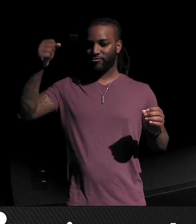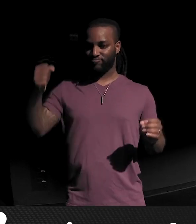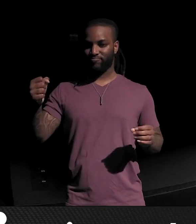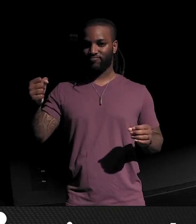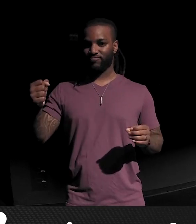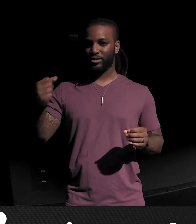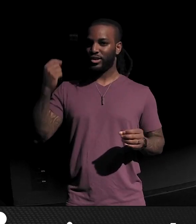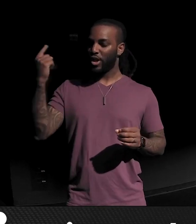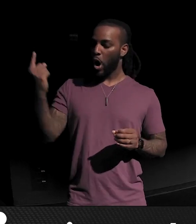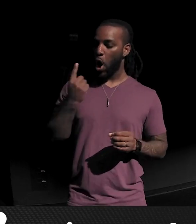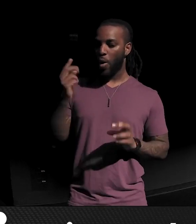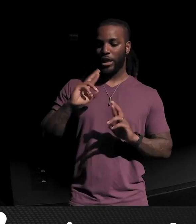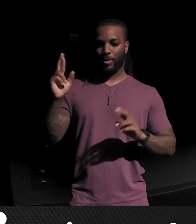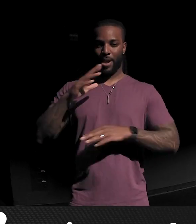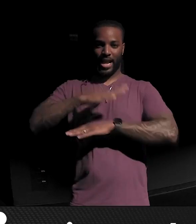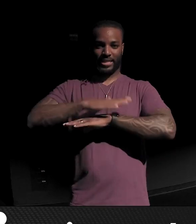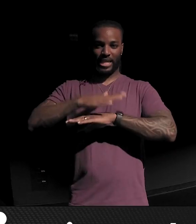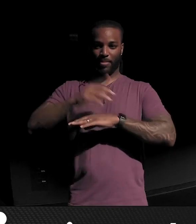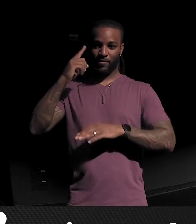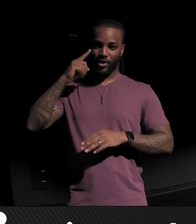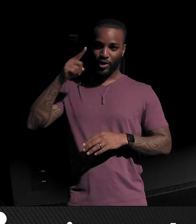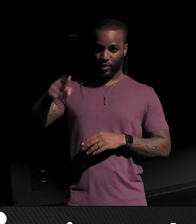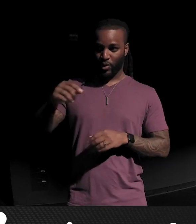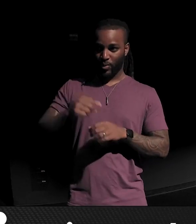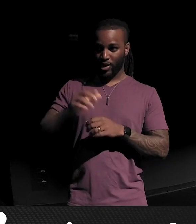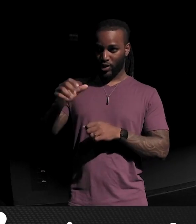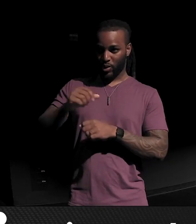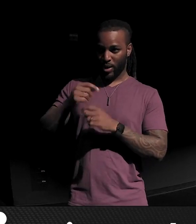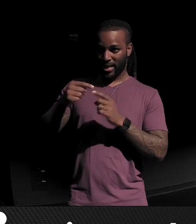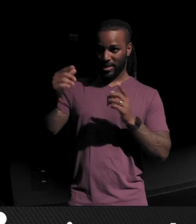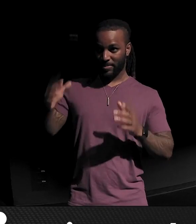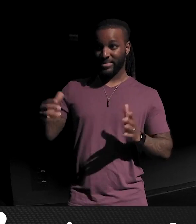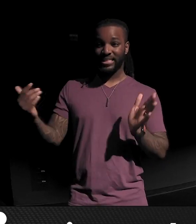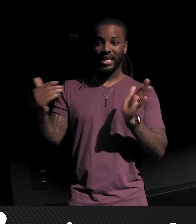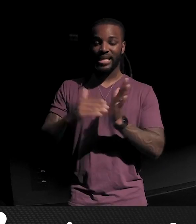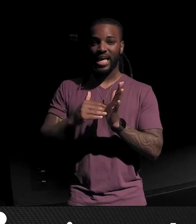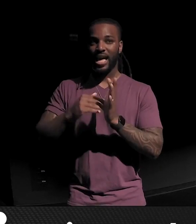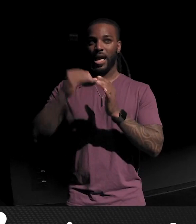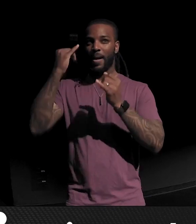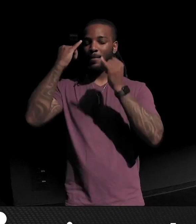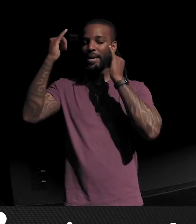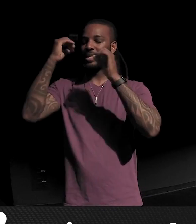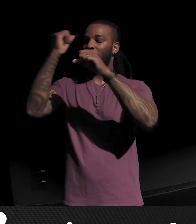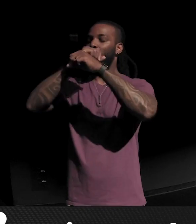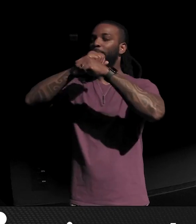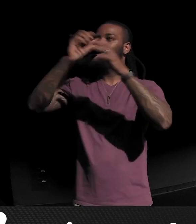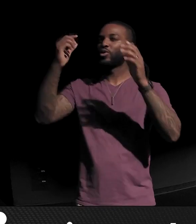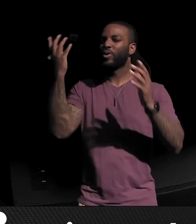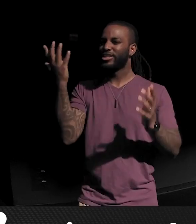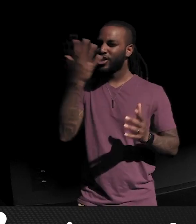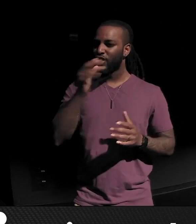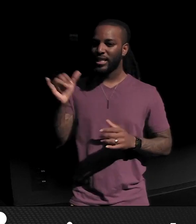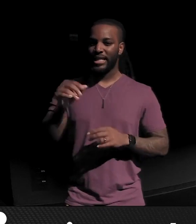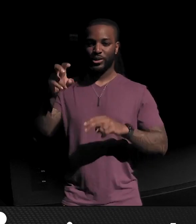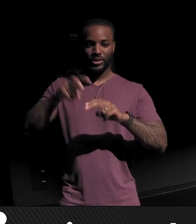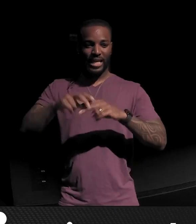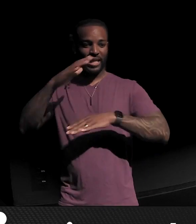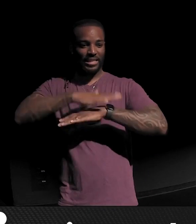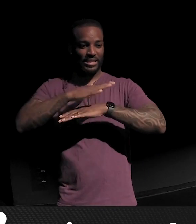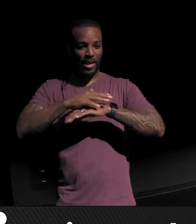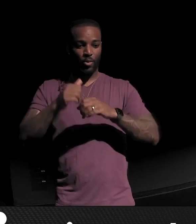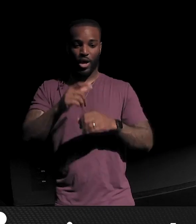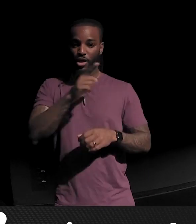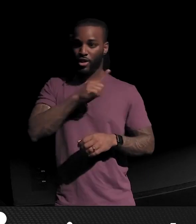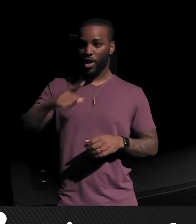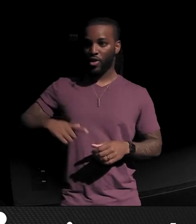He will always prepare a table for you in the presence of your enemies. Like, again, paint a picture. What does it look like to sit at a table with the Lord in the presence